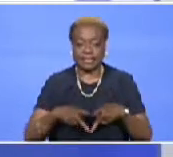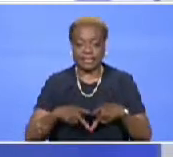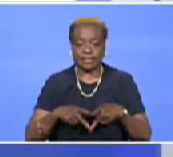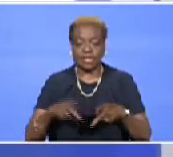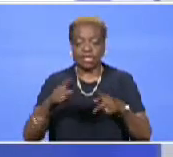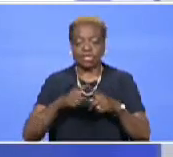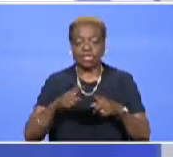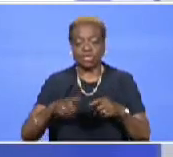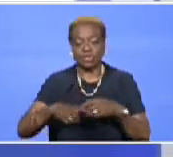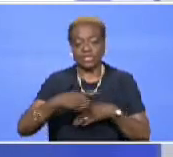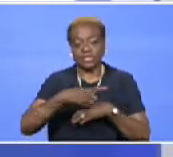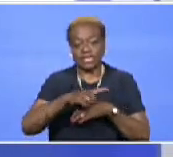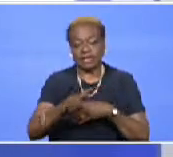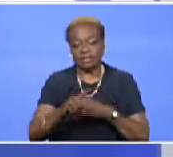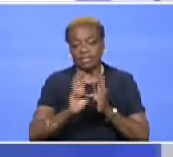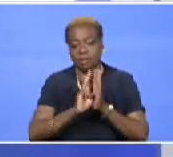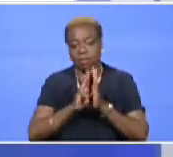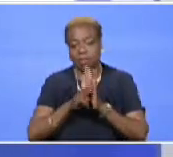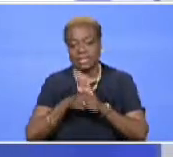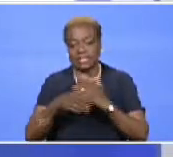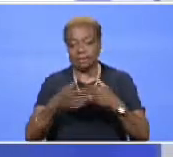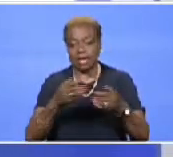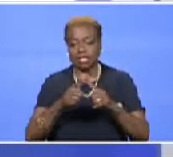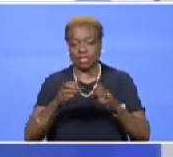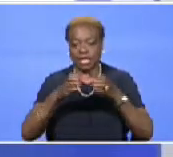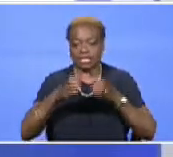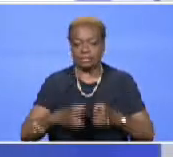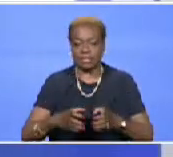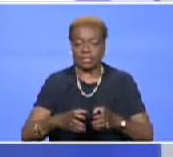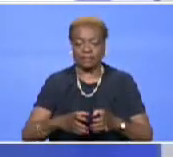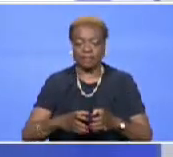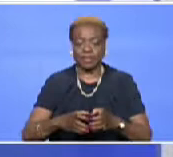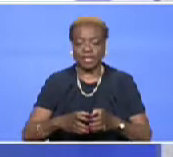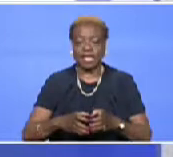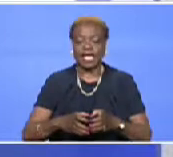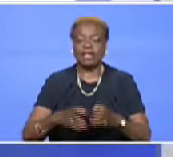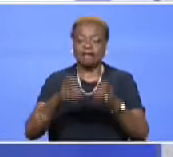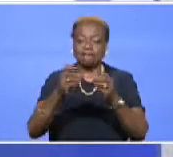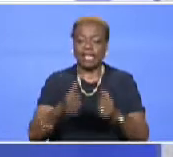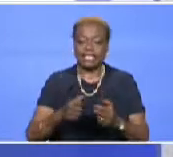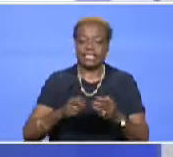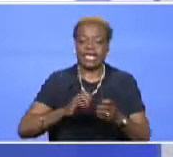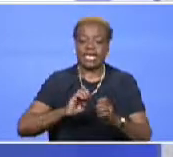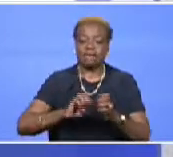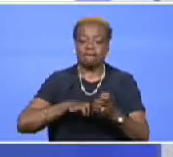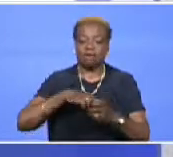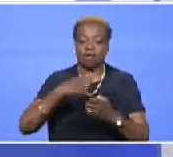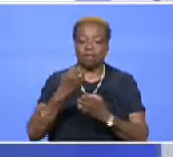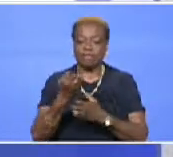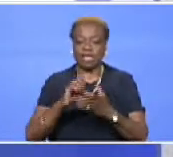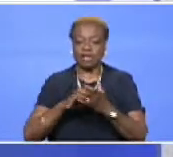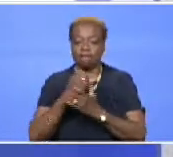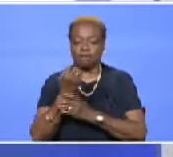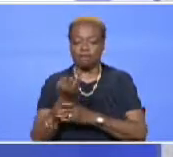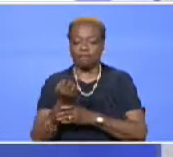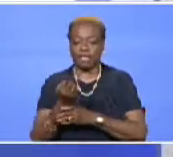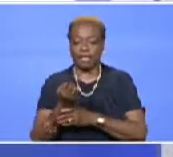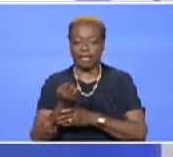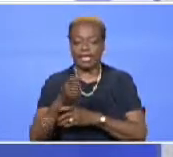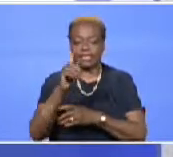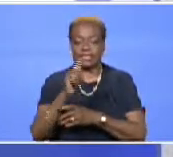the moments that matter to their customers. Company officials say in a rapidly evolving telecommunications industry, they are